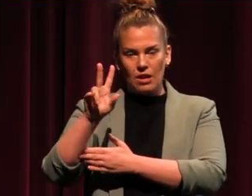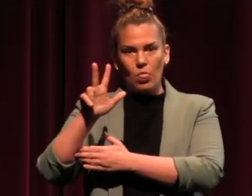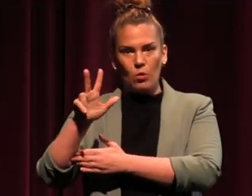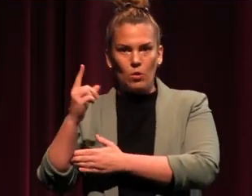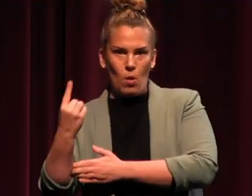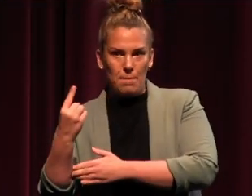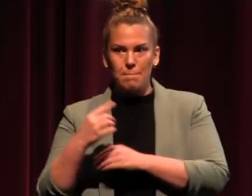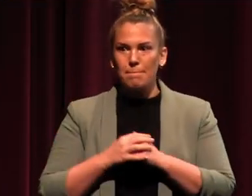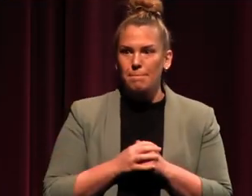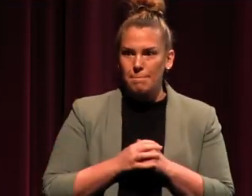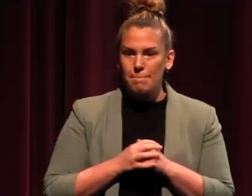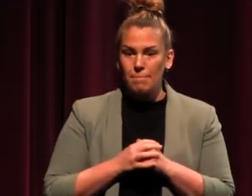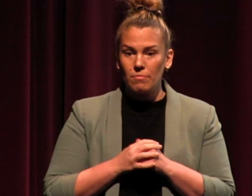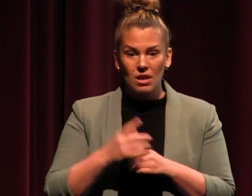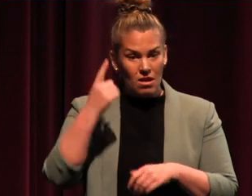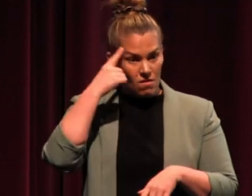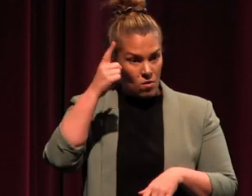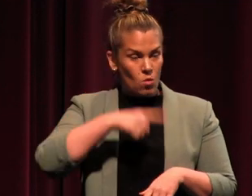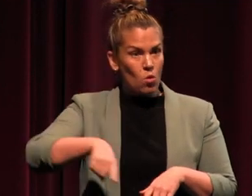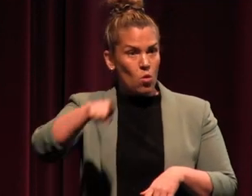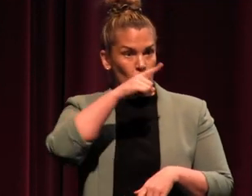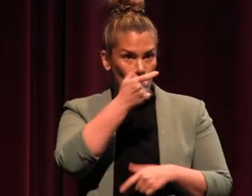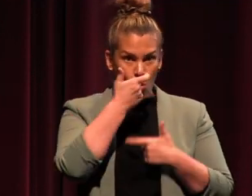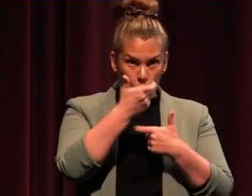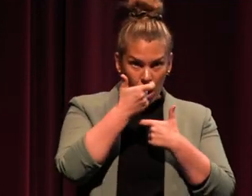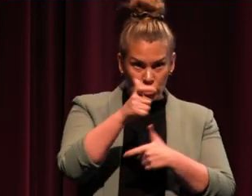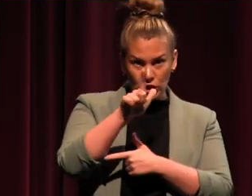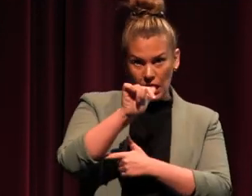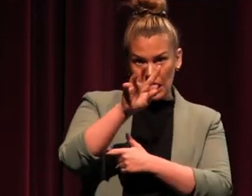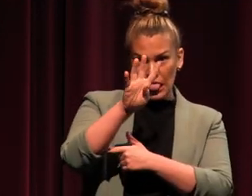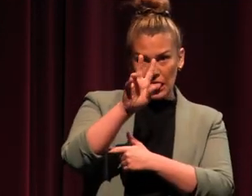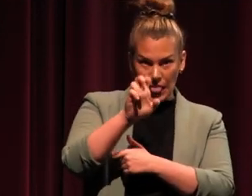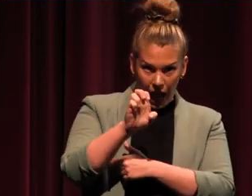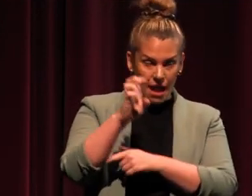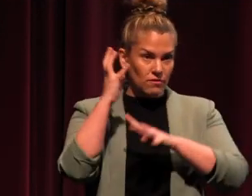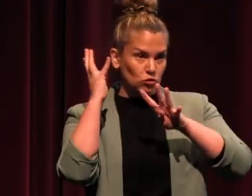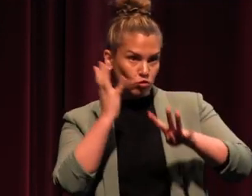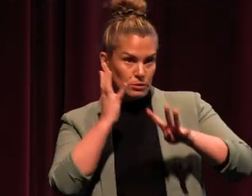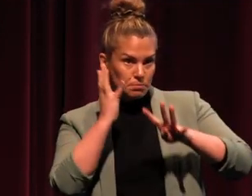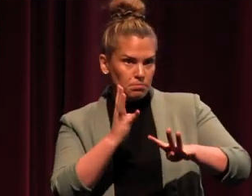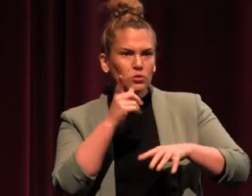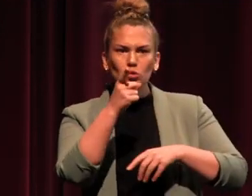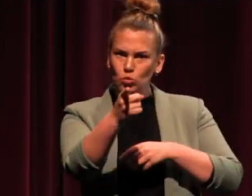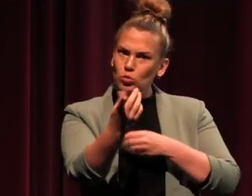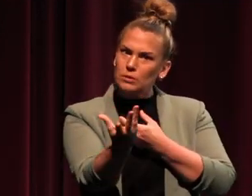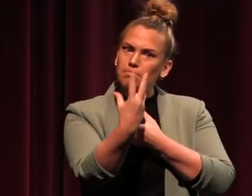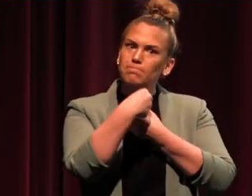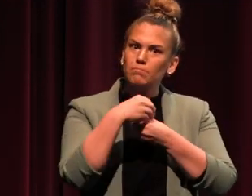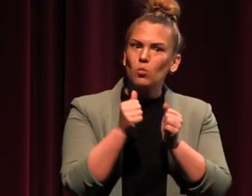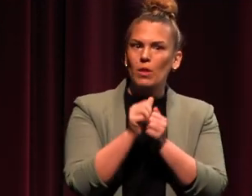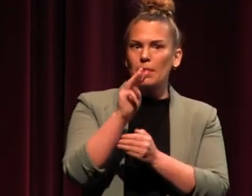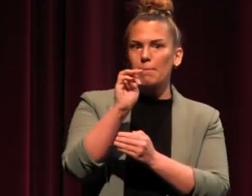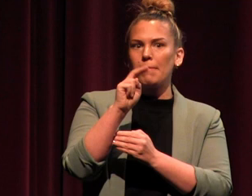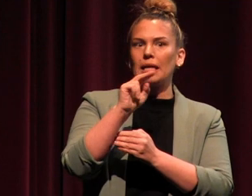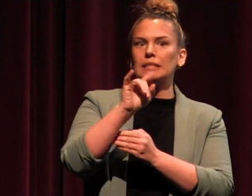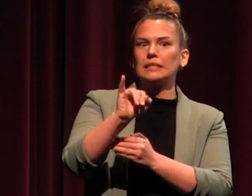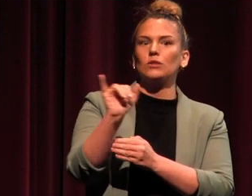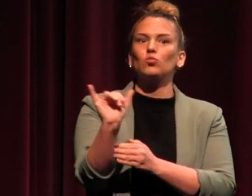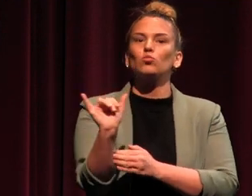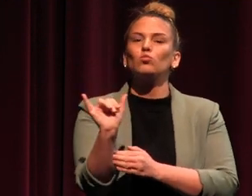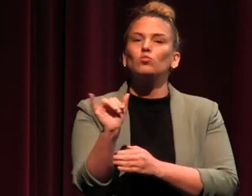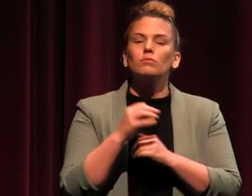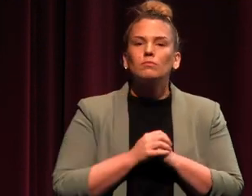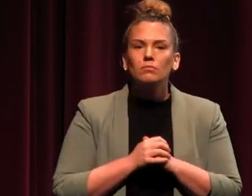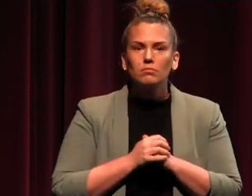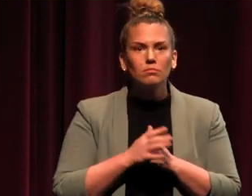3564-2731. For those of you watching via live stream, you can participate through Menti as well. We will be